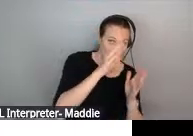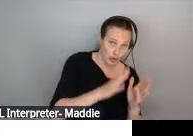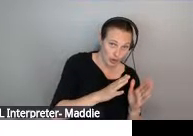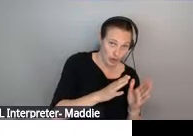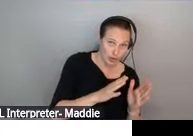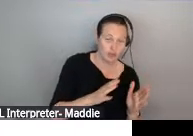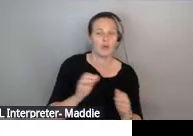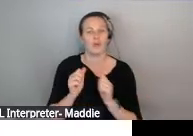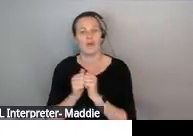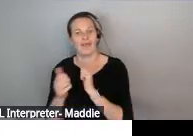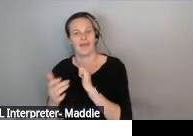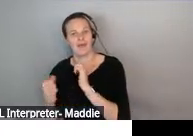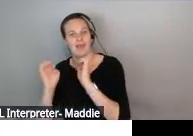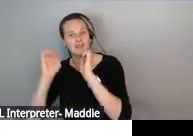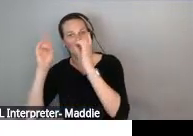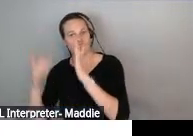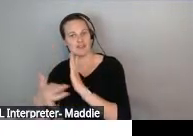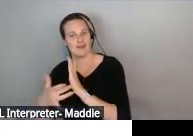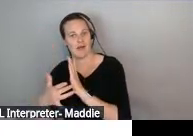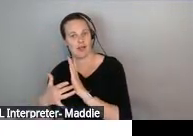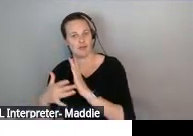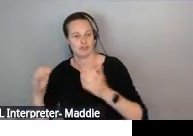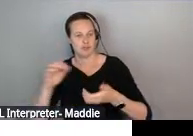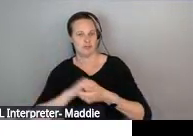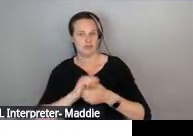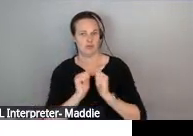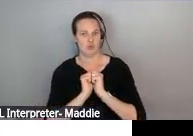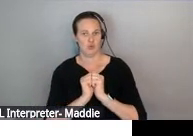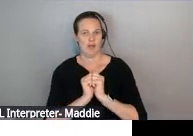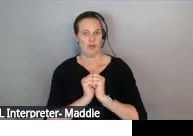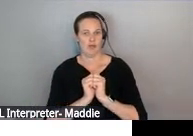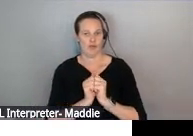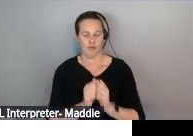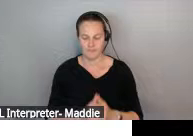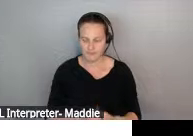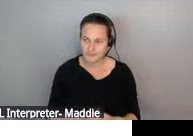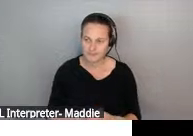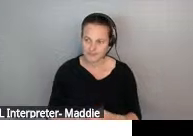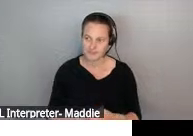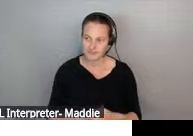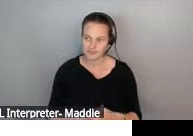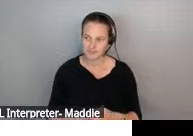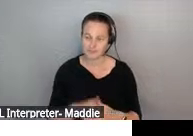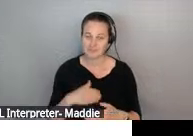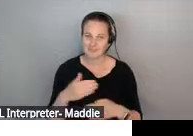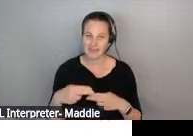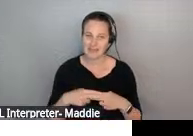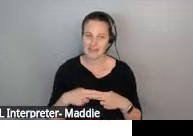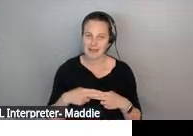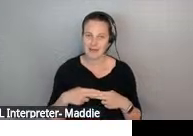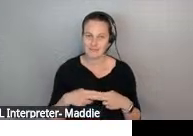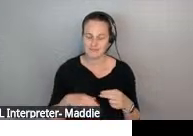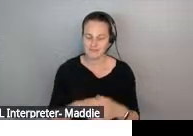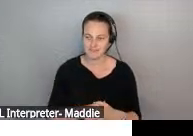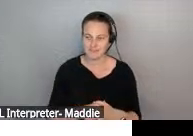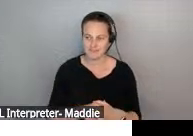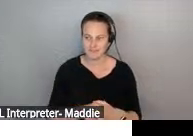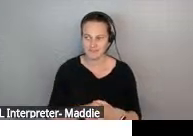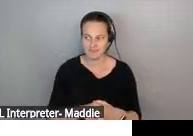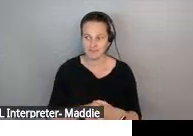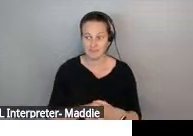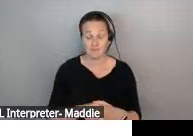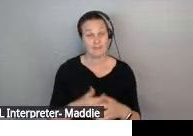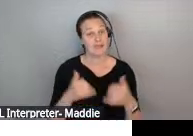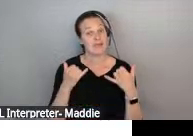the EdTech. Next slide, please. Thank you. So now we're going to kind of